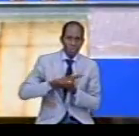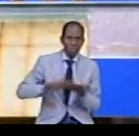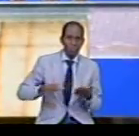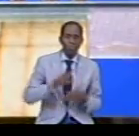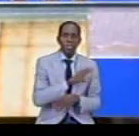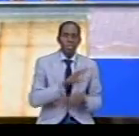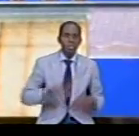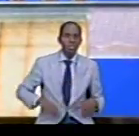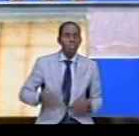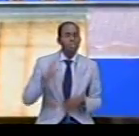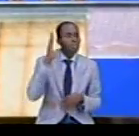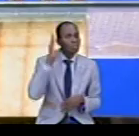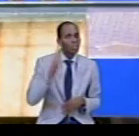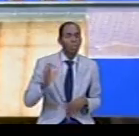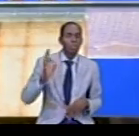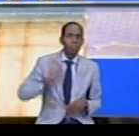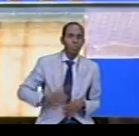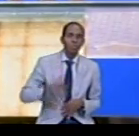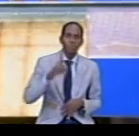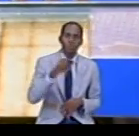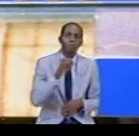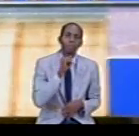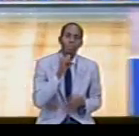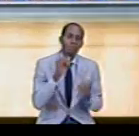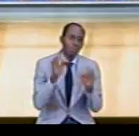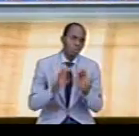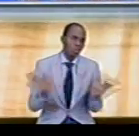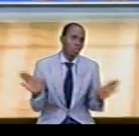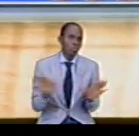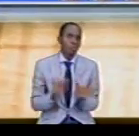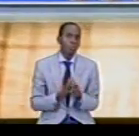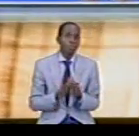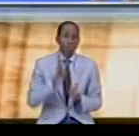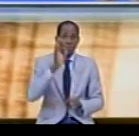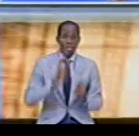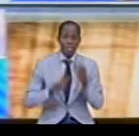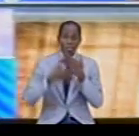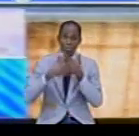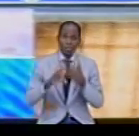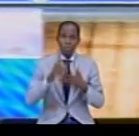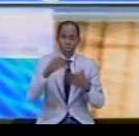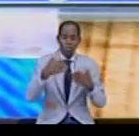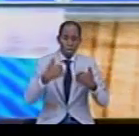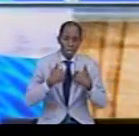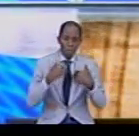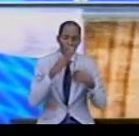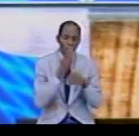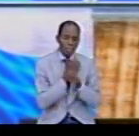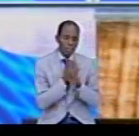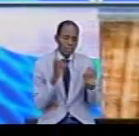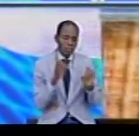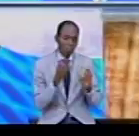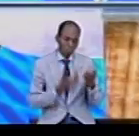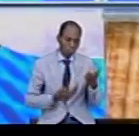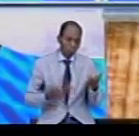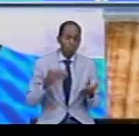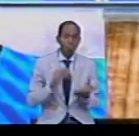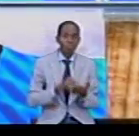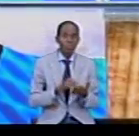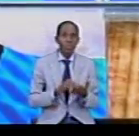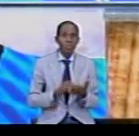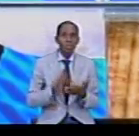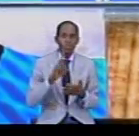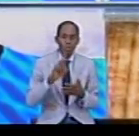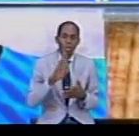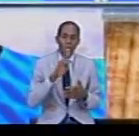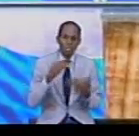you nothing if after you have been saved you are born again you're made